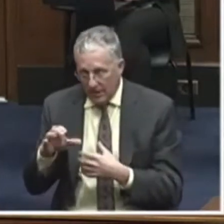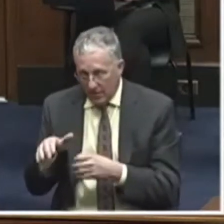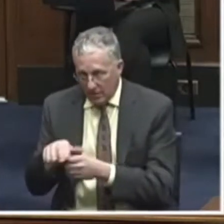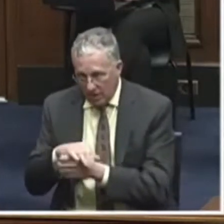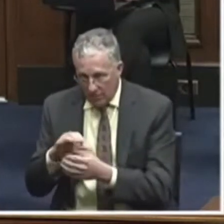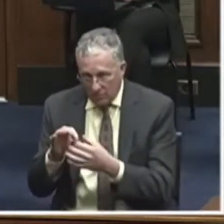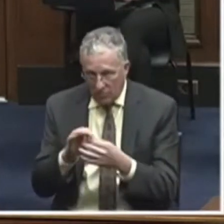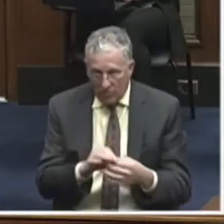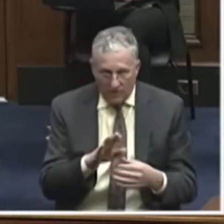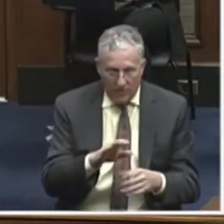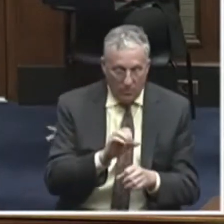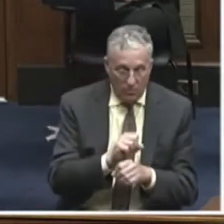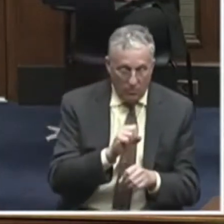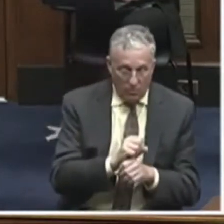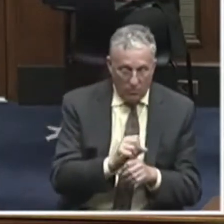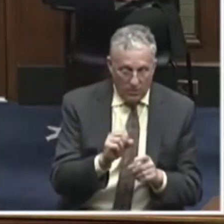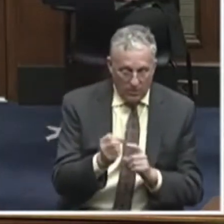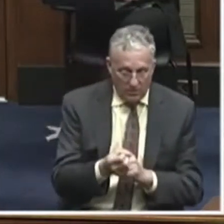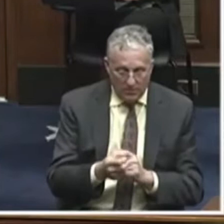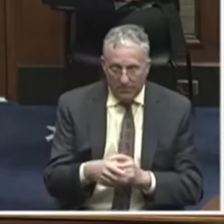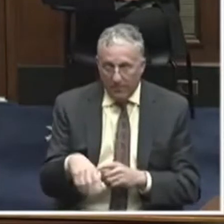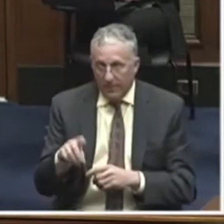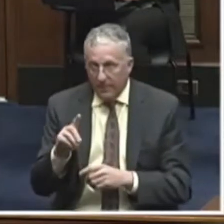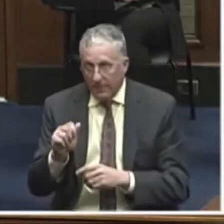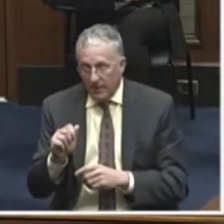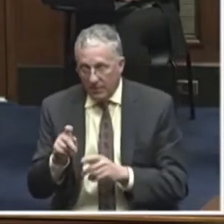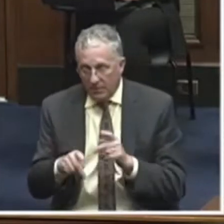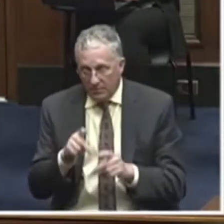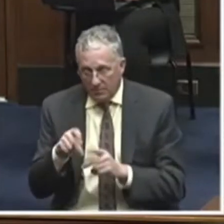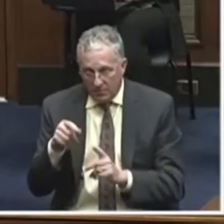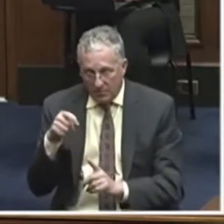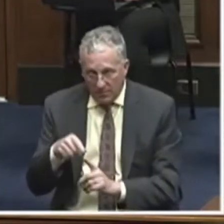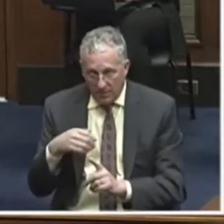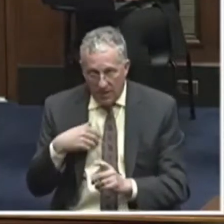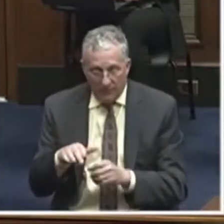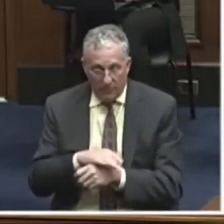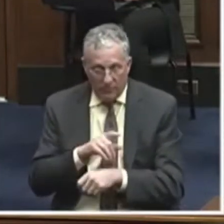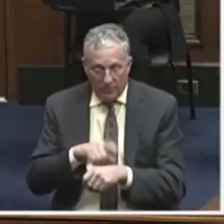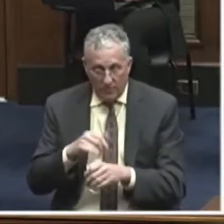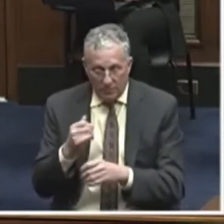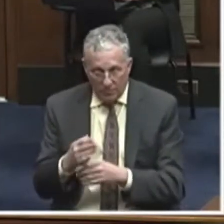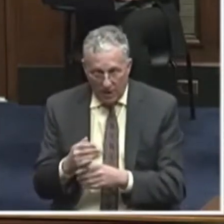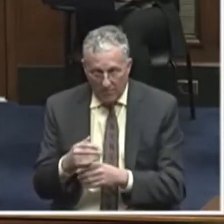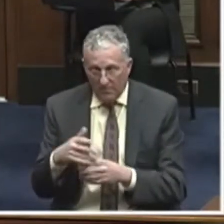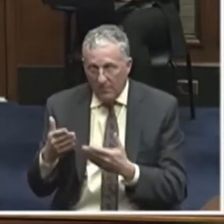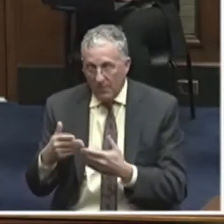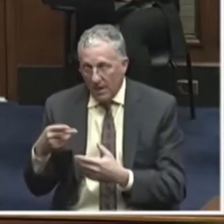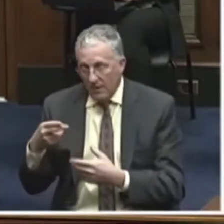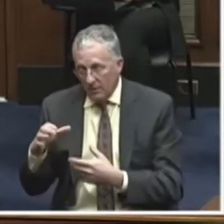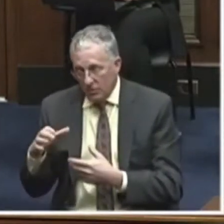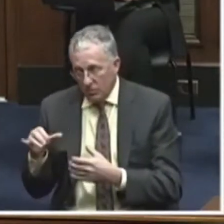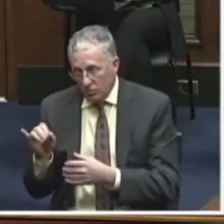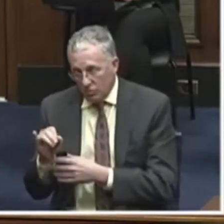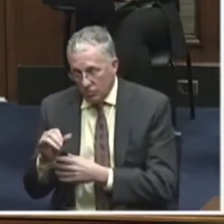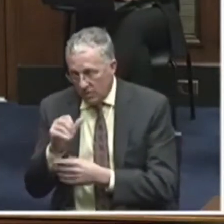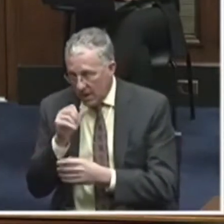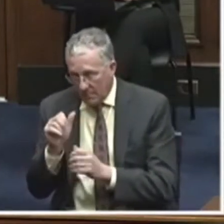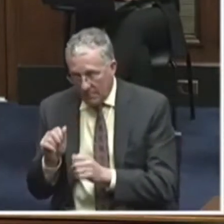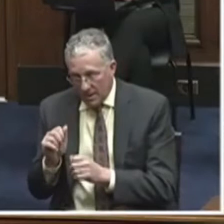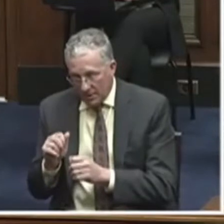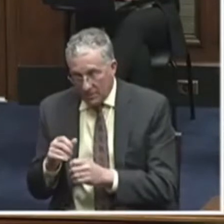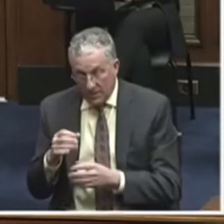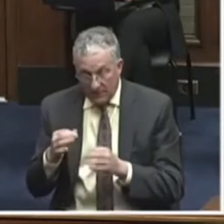employment status. For many disabled people in particular, maintaining a full-time job with health insurance may not be feasible. And even if you